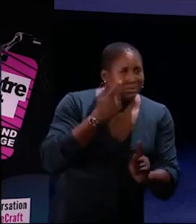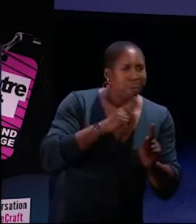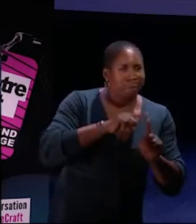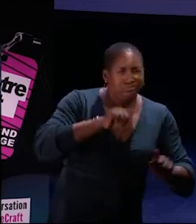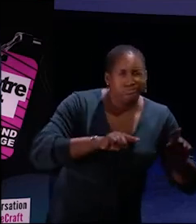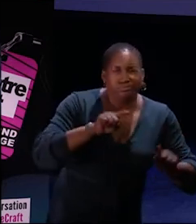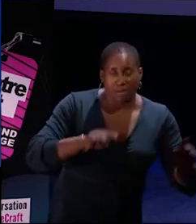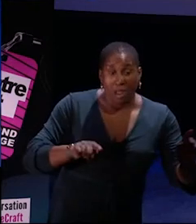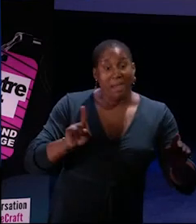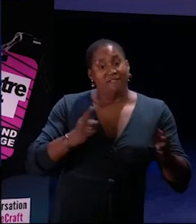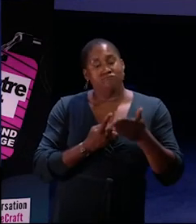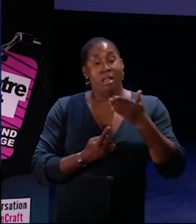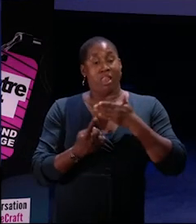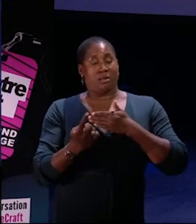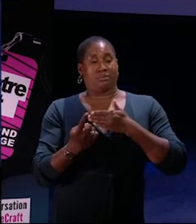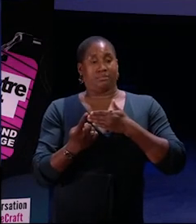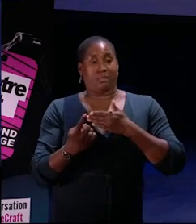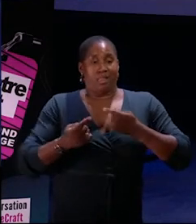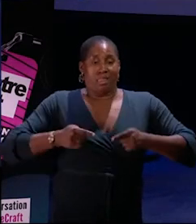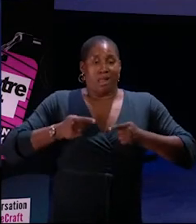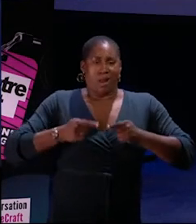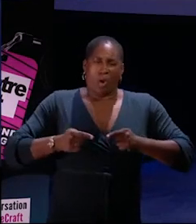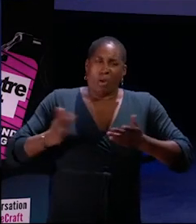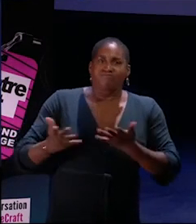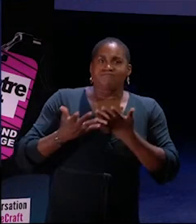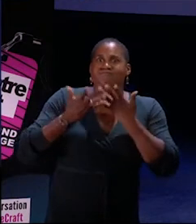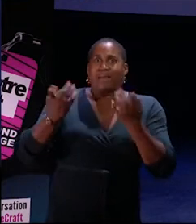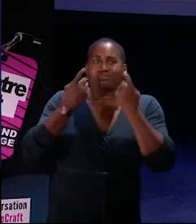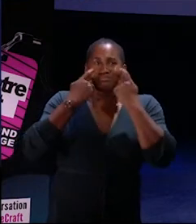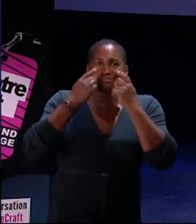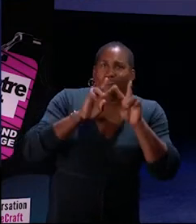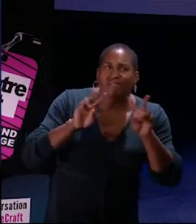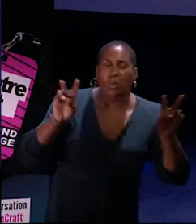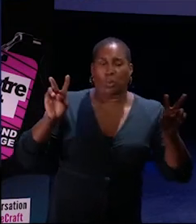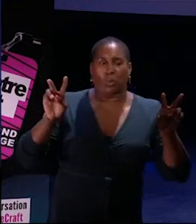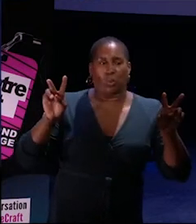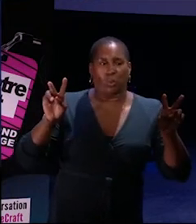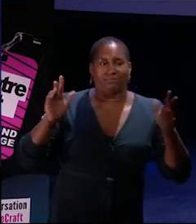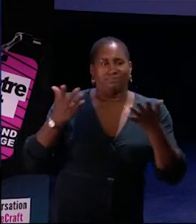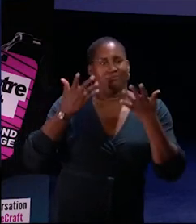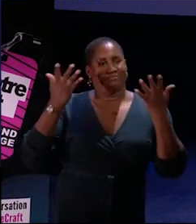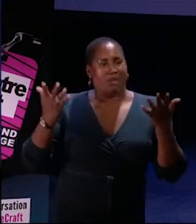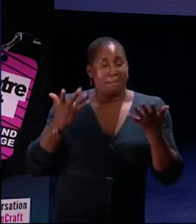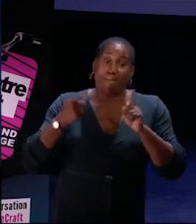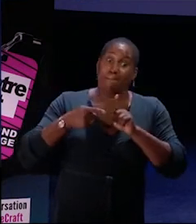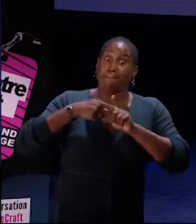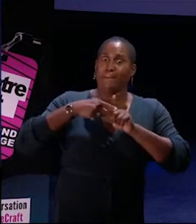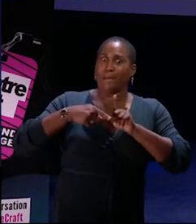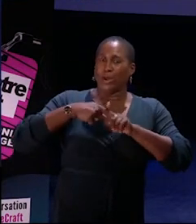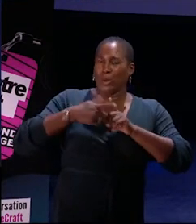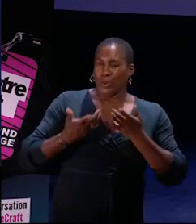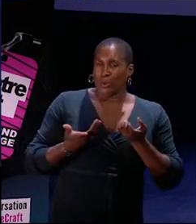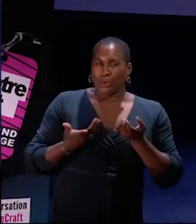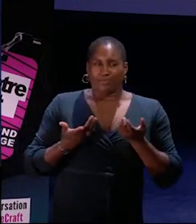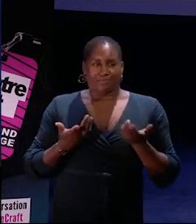that freelancers really bring in that freshness and also a positivity and a real sort